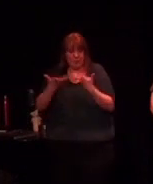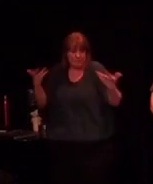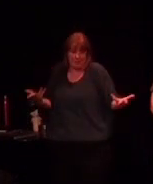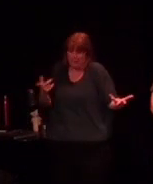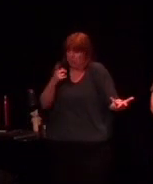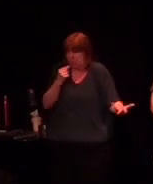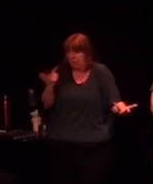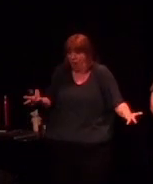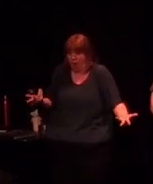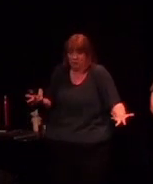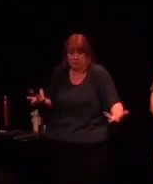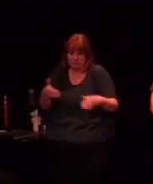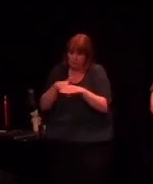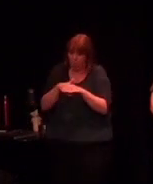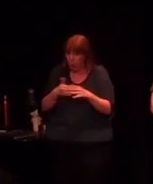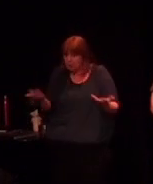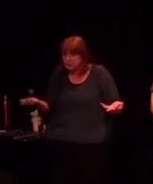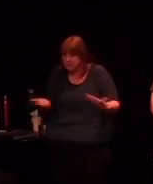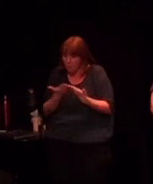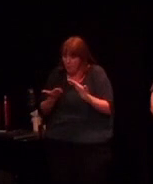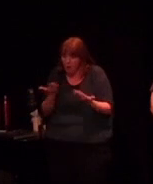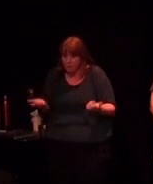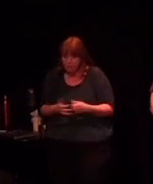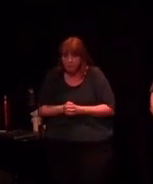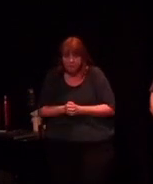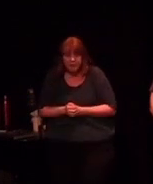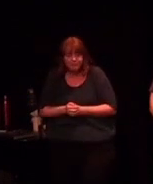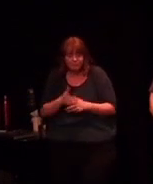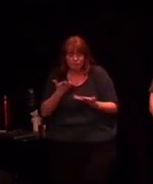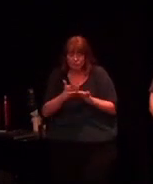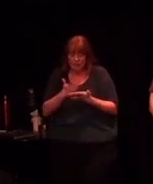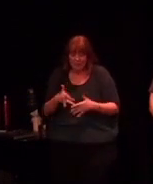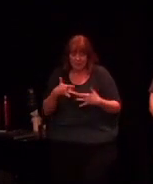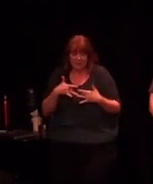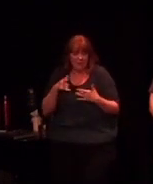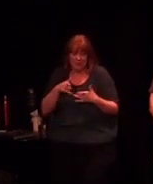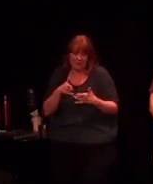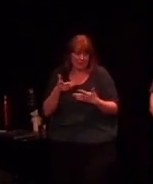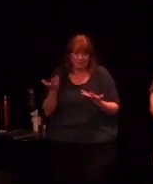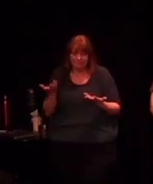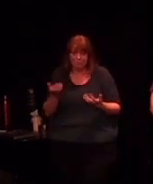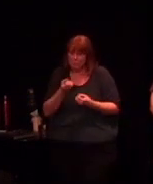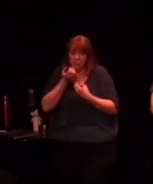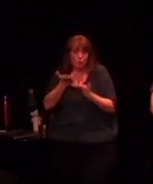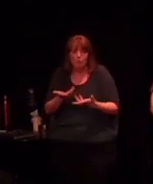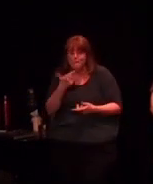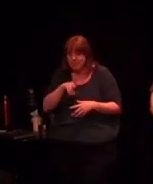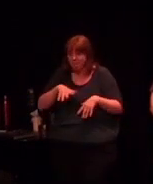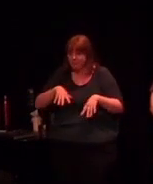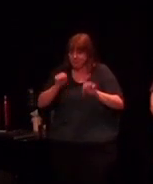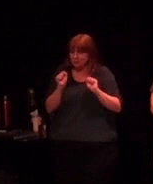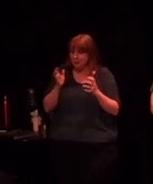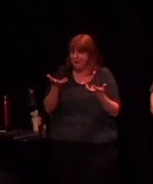it possibly could be. And that's means where it is just so beautiful when people start